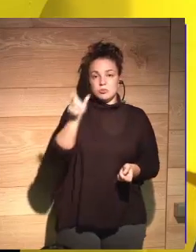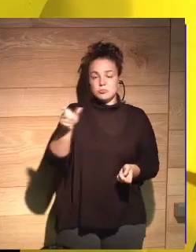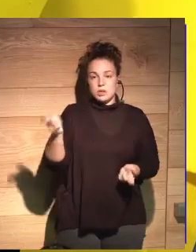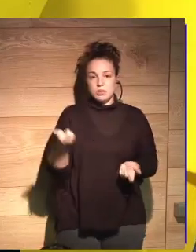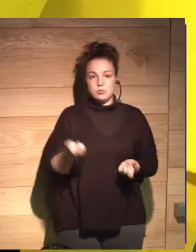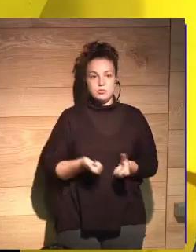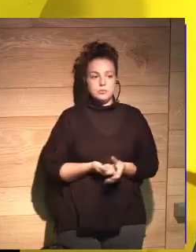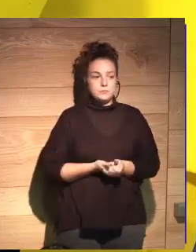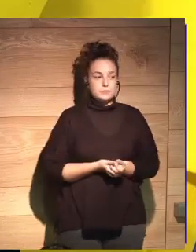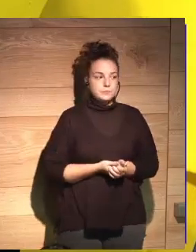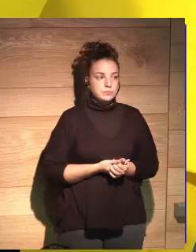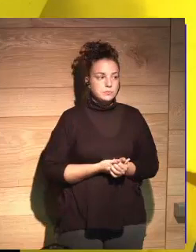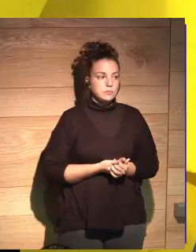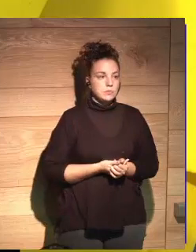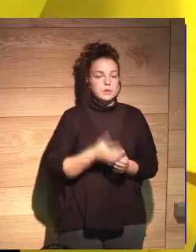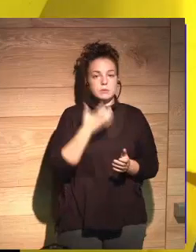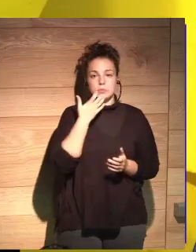are